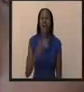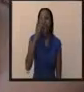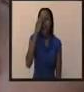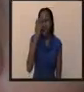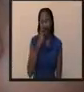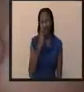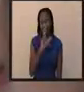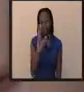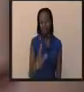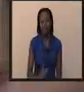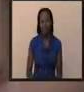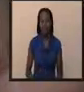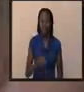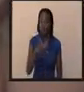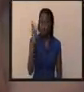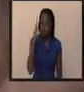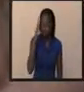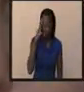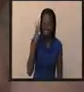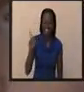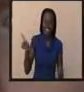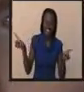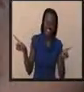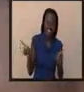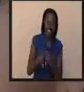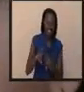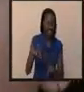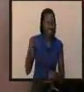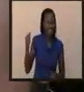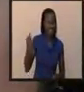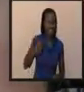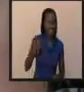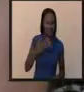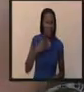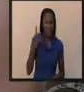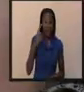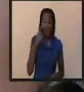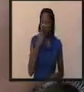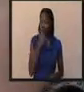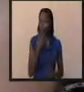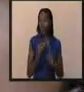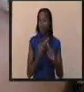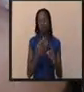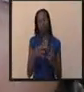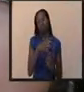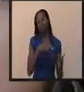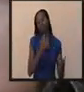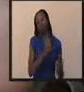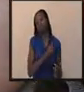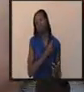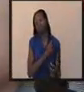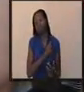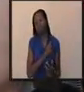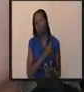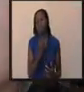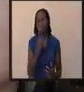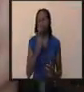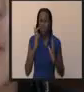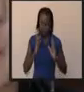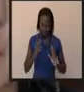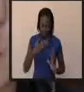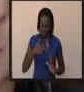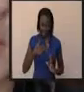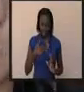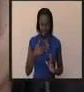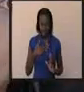Hi viewers. You know they say I look exactly like my dad, except for my eyes, which apparently come from my mother's side. My personality,